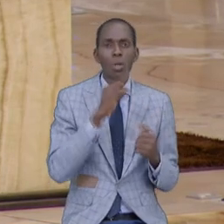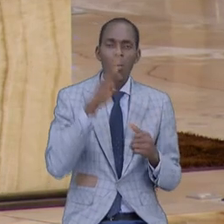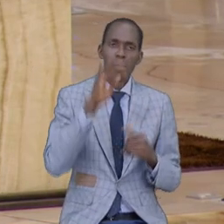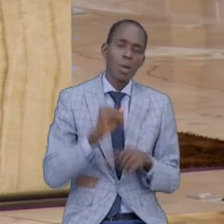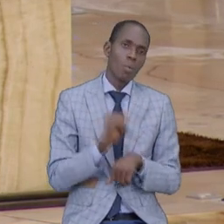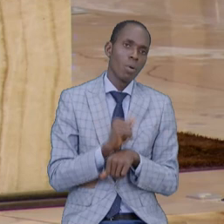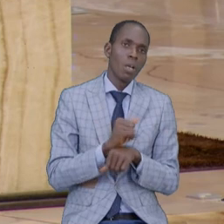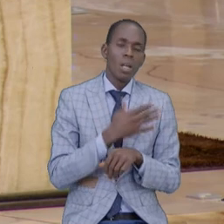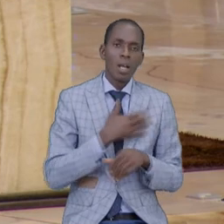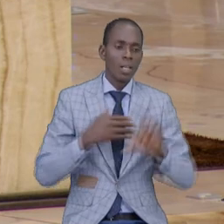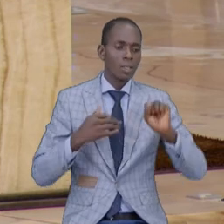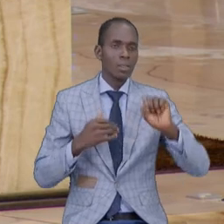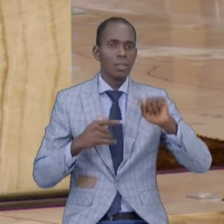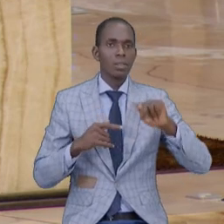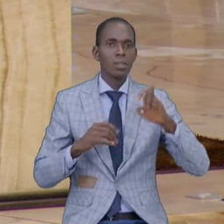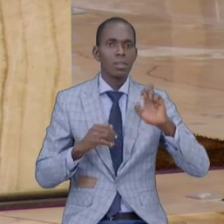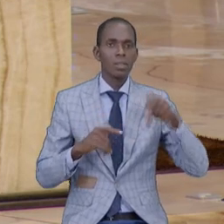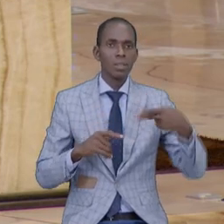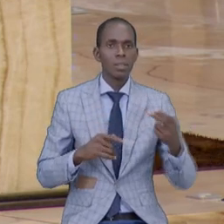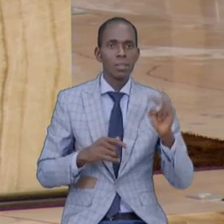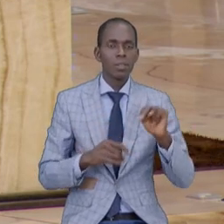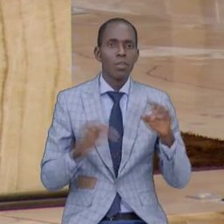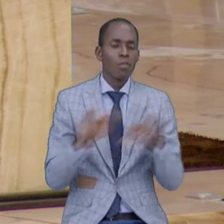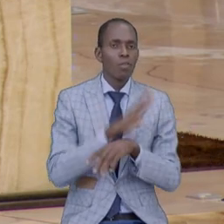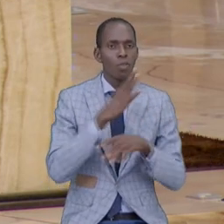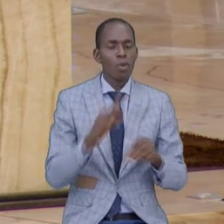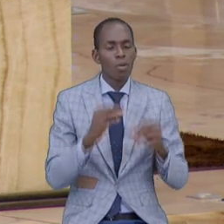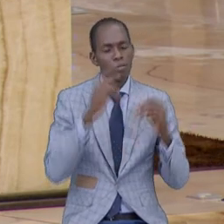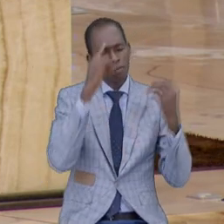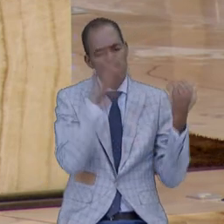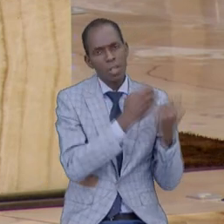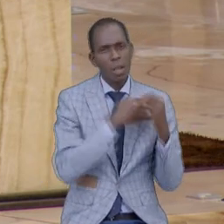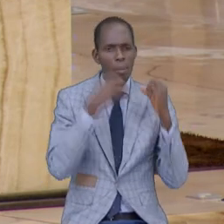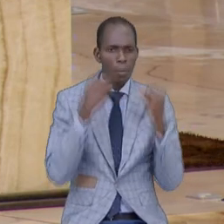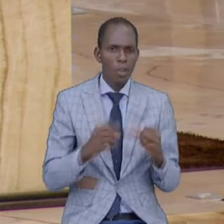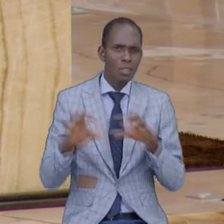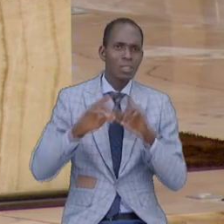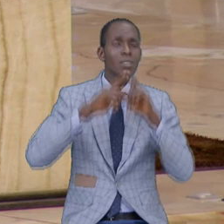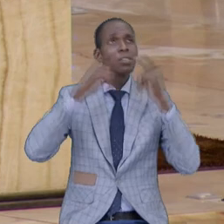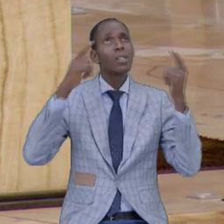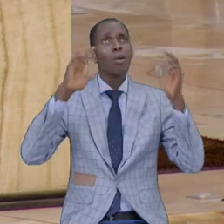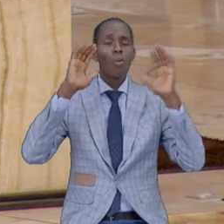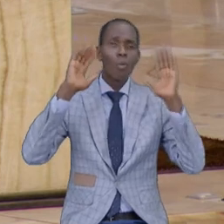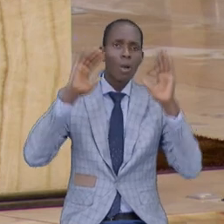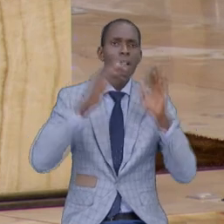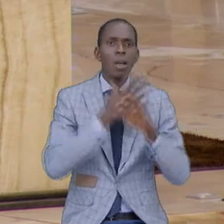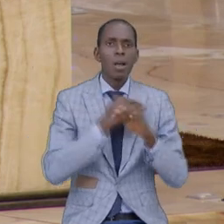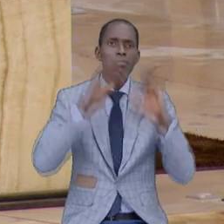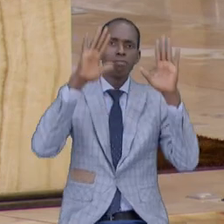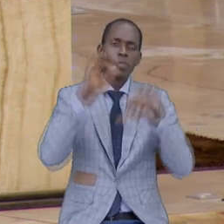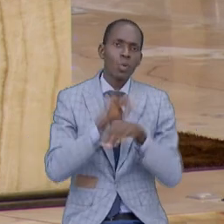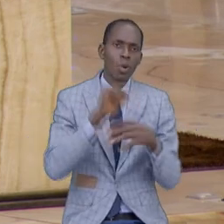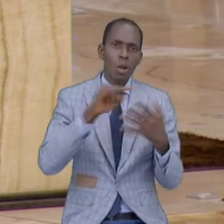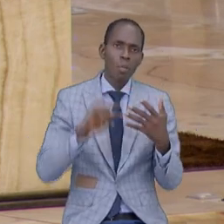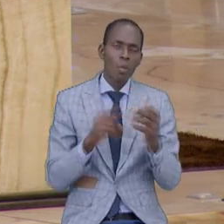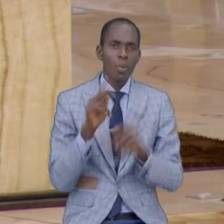Stephen, full of faith and power, did great wonders and miracles among the